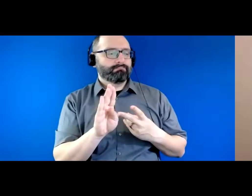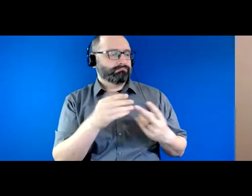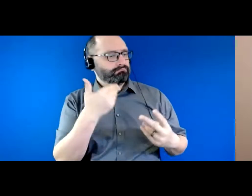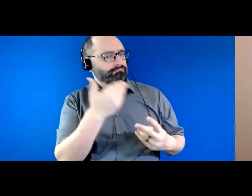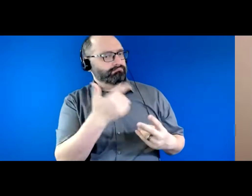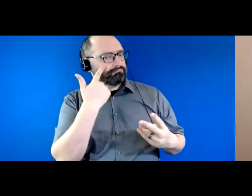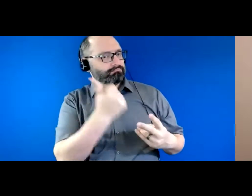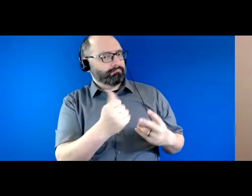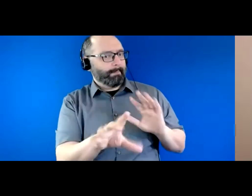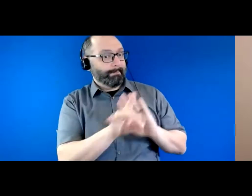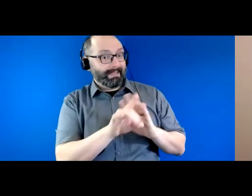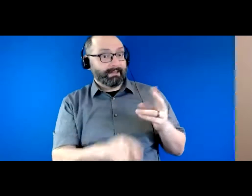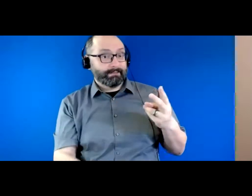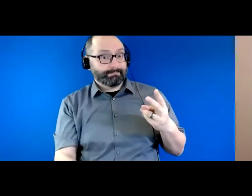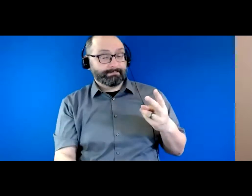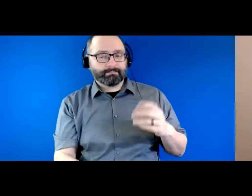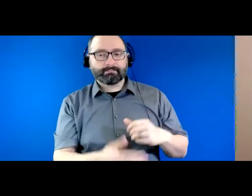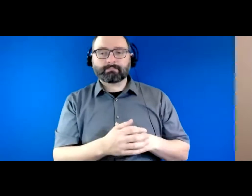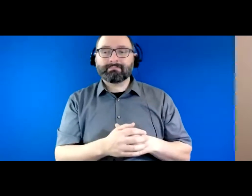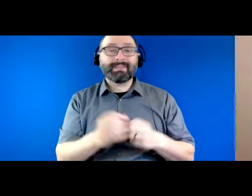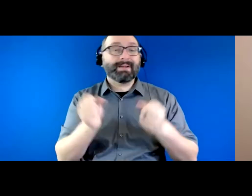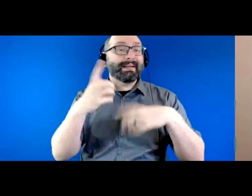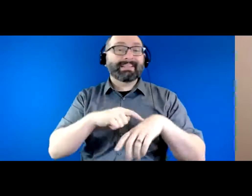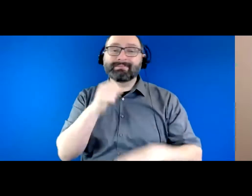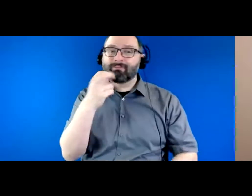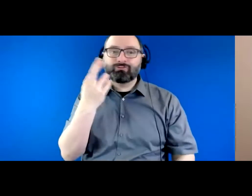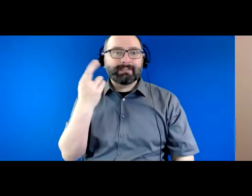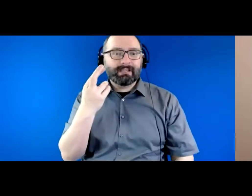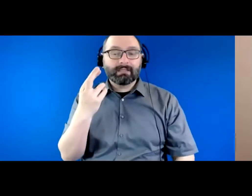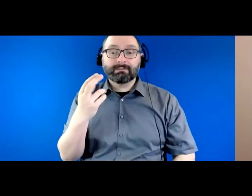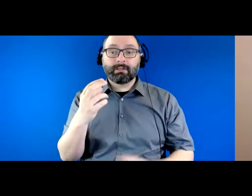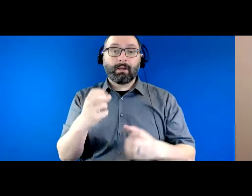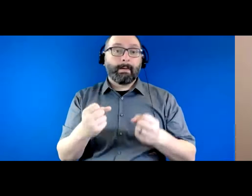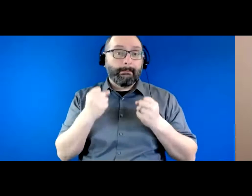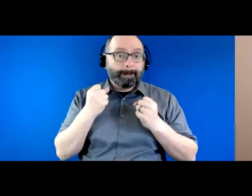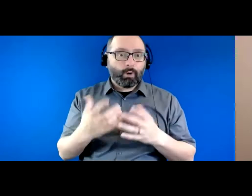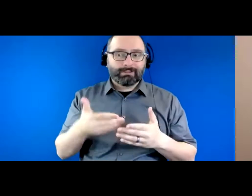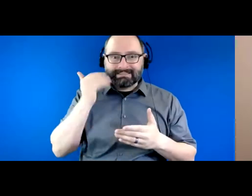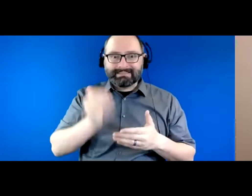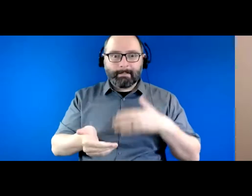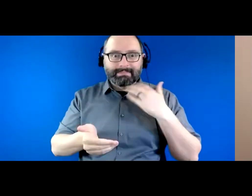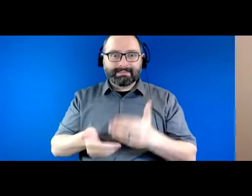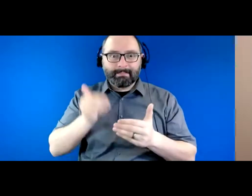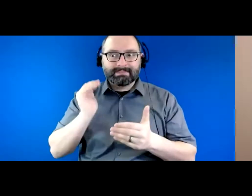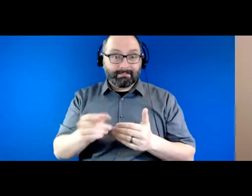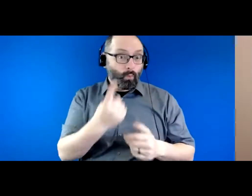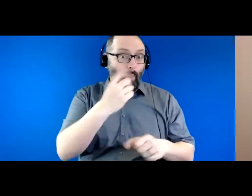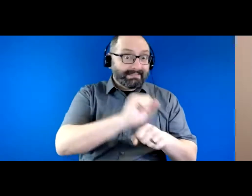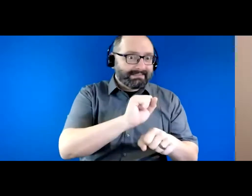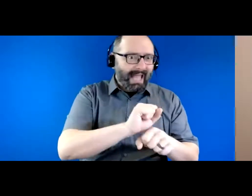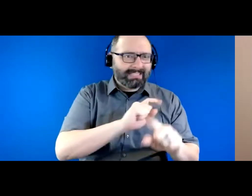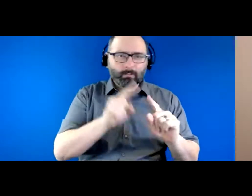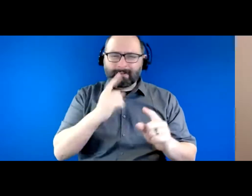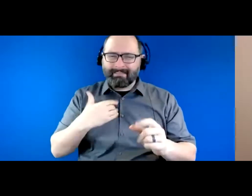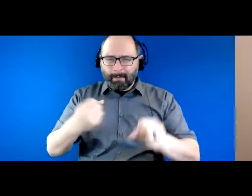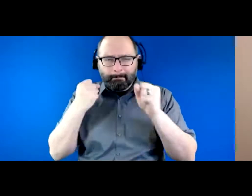which way to go. A lot of times you don't realize how multi-step tasks are in and of itself. So one